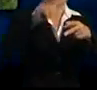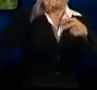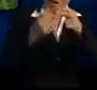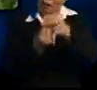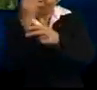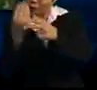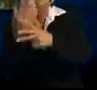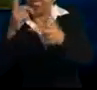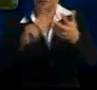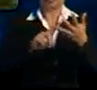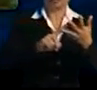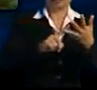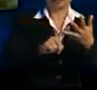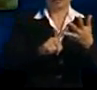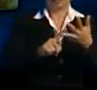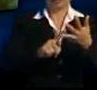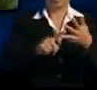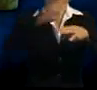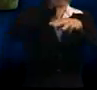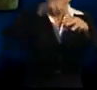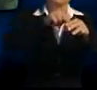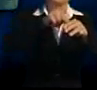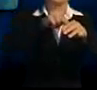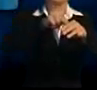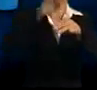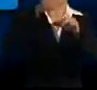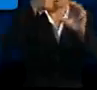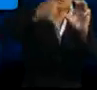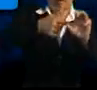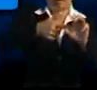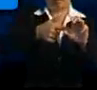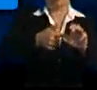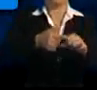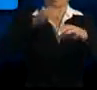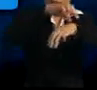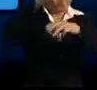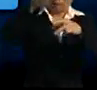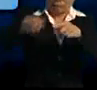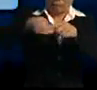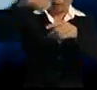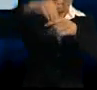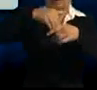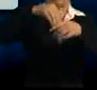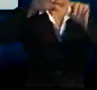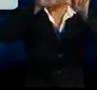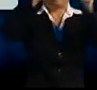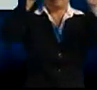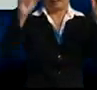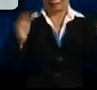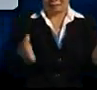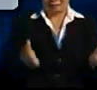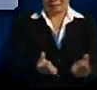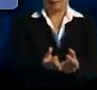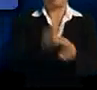agriculture, and as natural fuel resources. Minerals exist in the crust in the form of